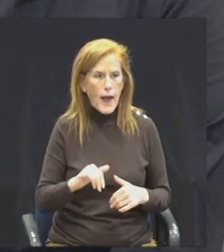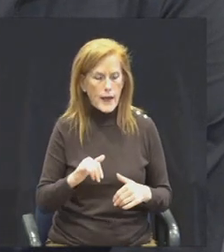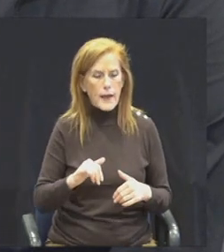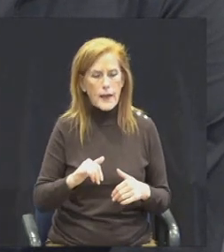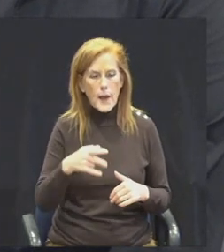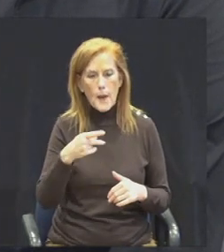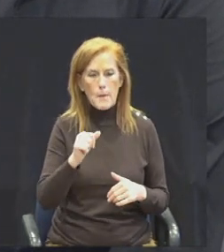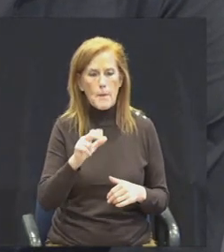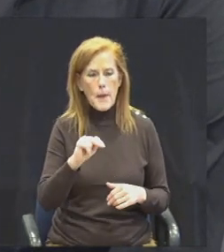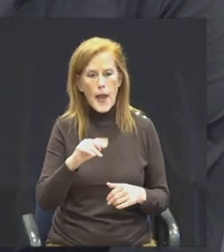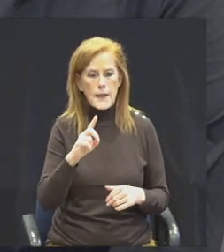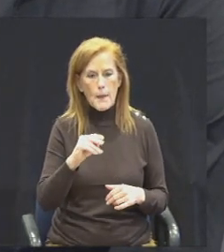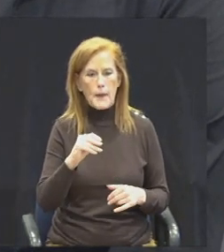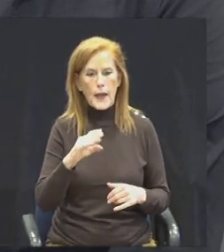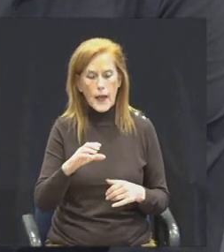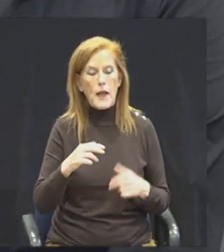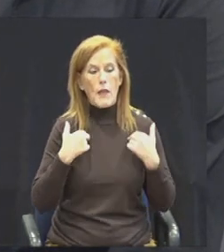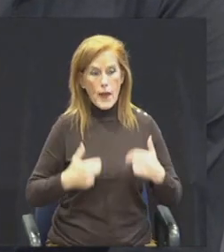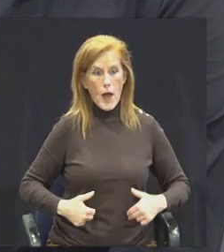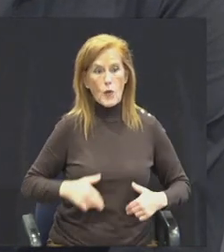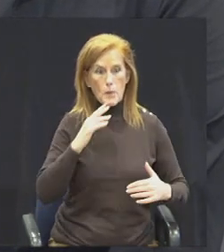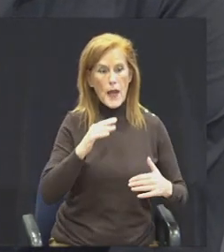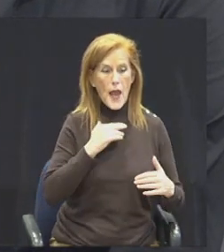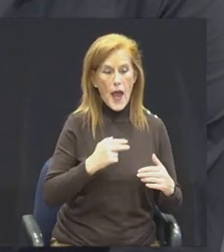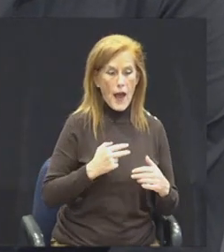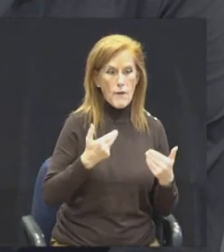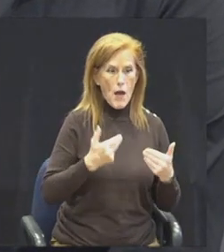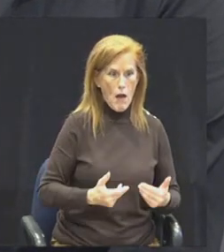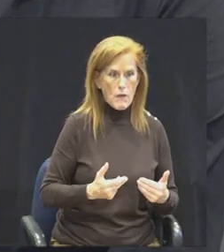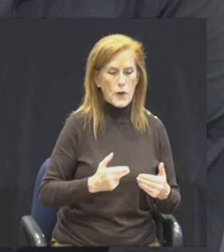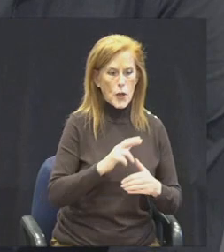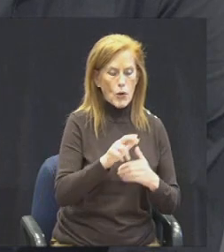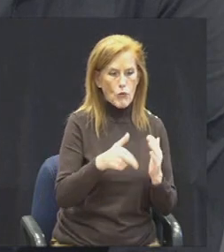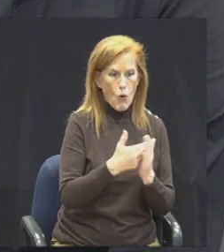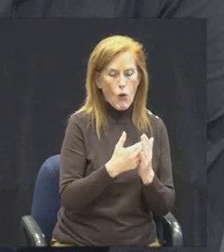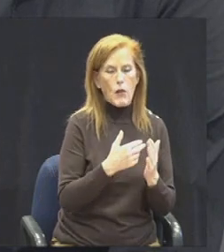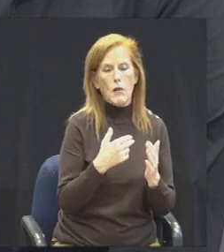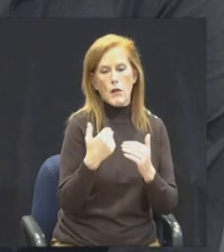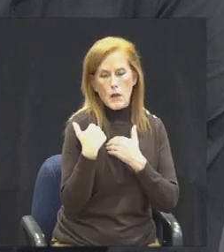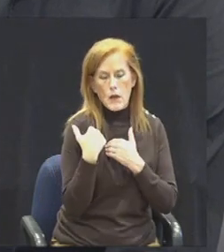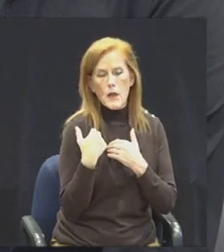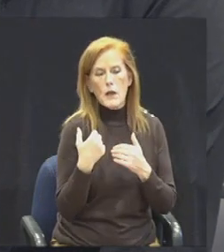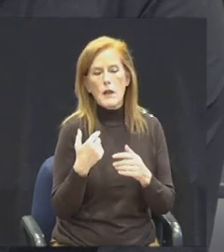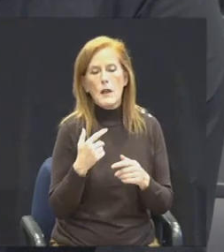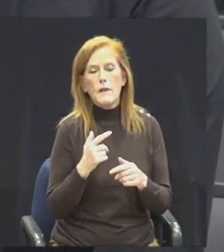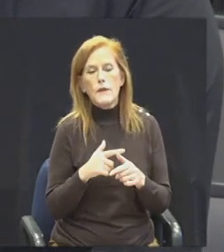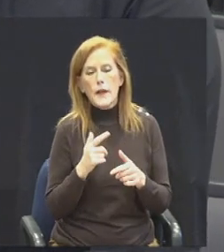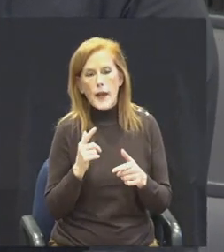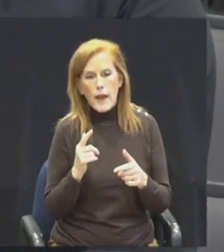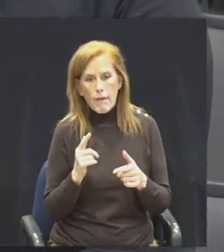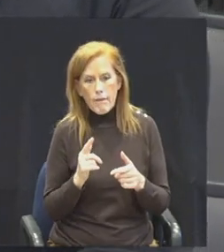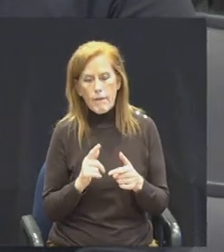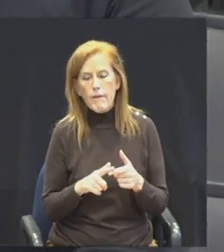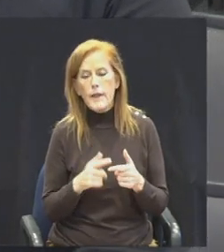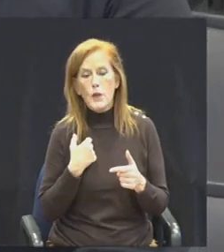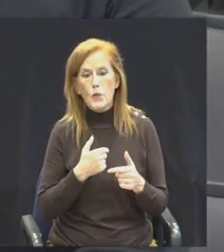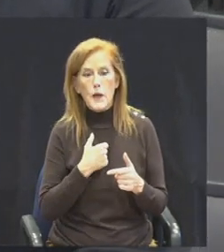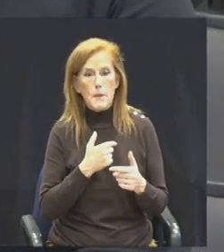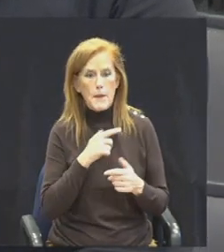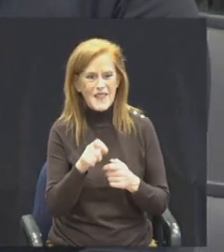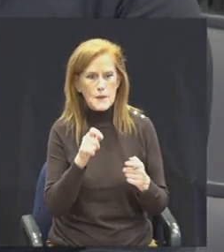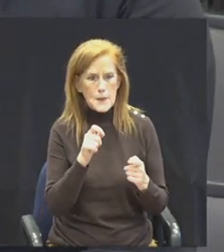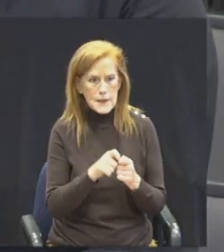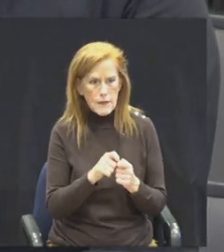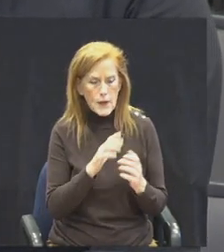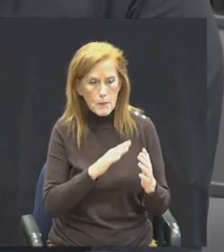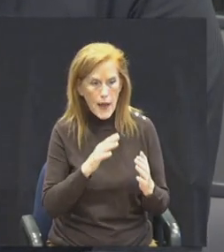the health department is going to have a bigger role. So then we would have annexes to that plan that kind of deal with the specific tasks we would be doing in that. But our general